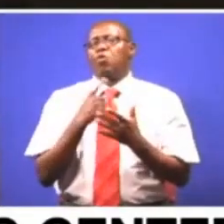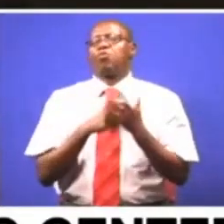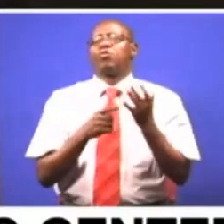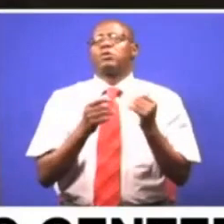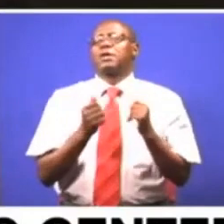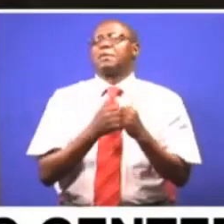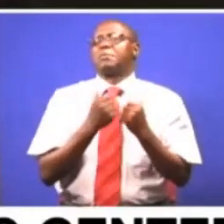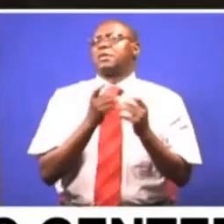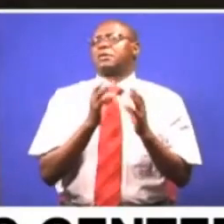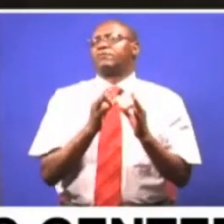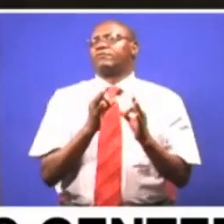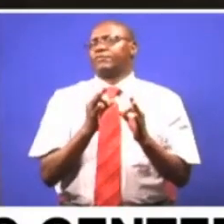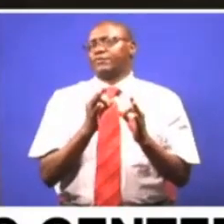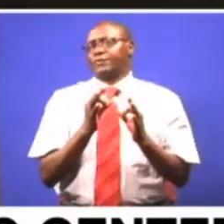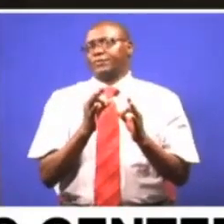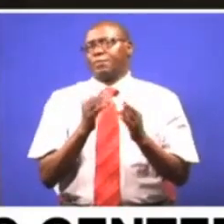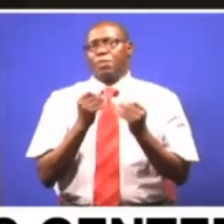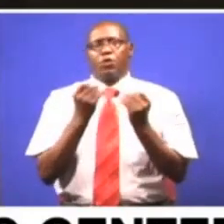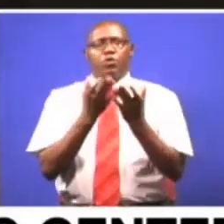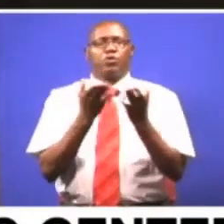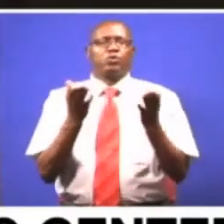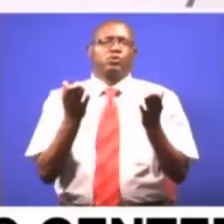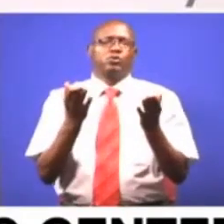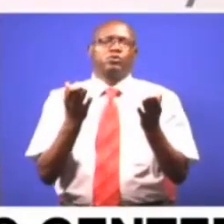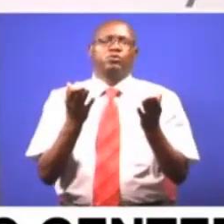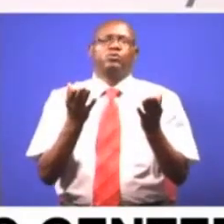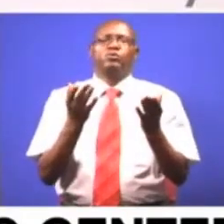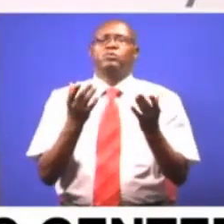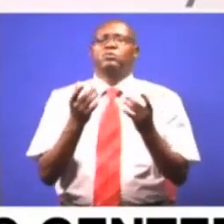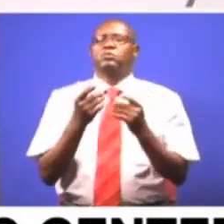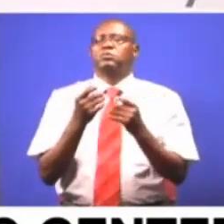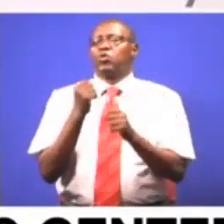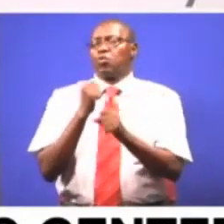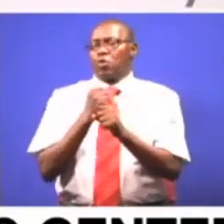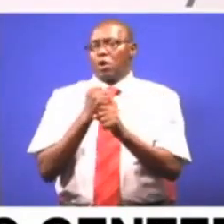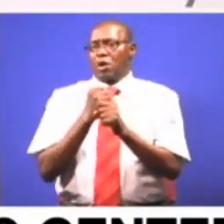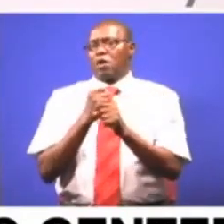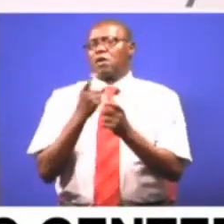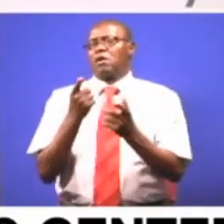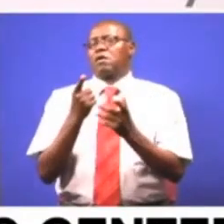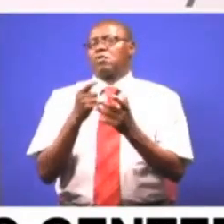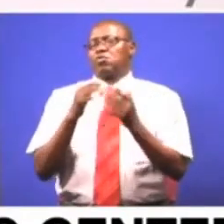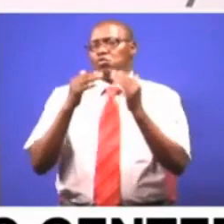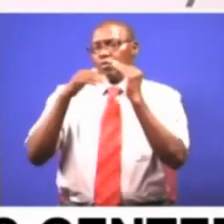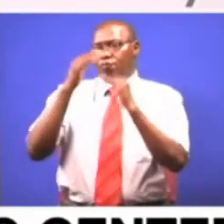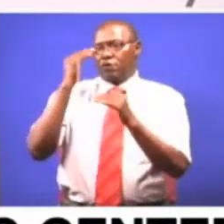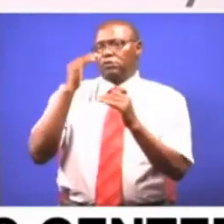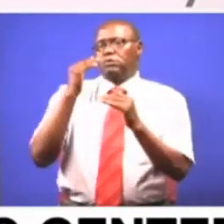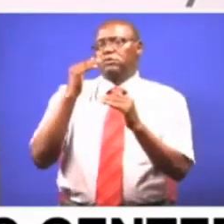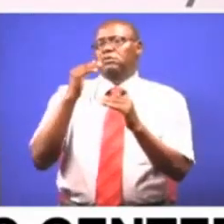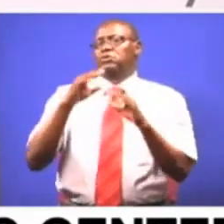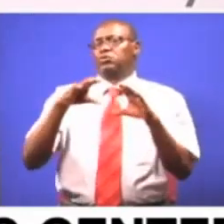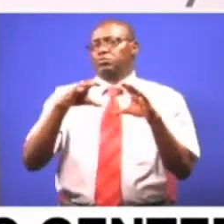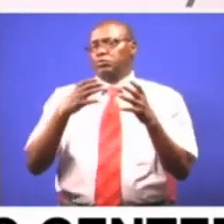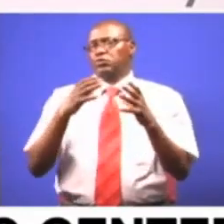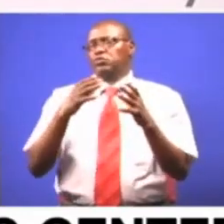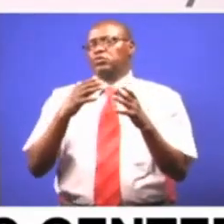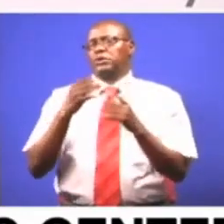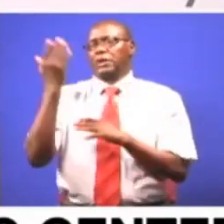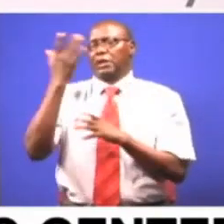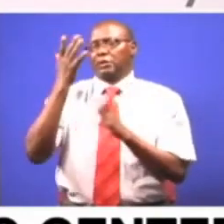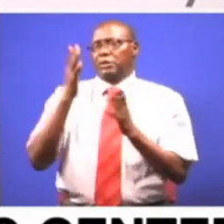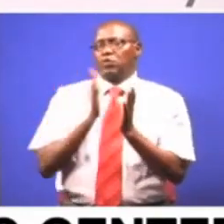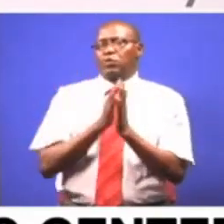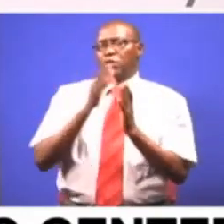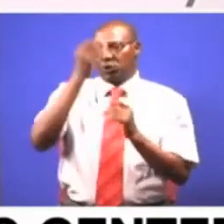in those extensions to community, as universities, community, the lecturers and the students, we